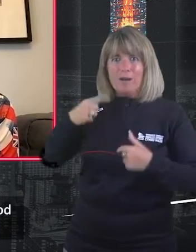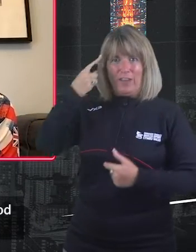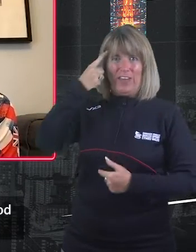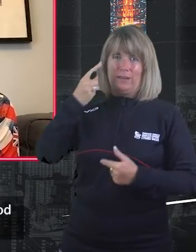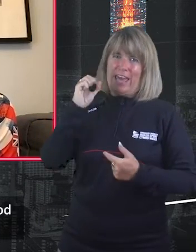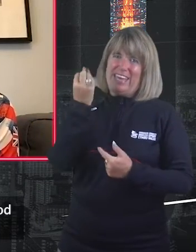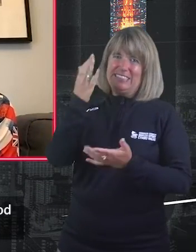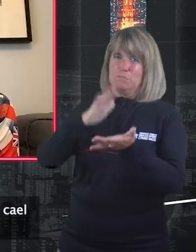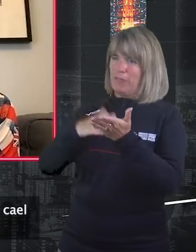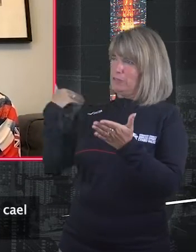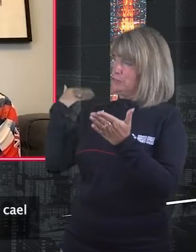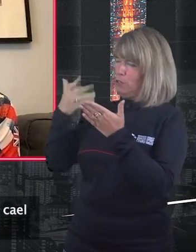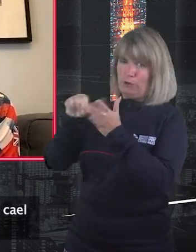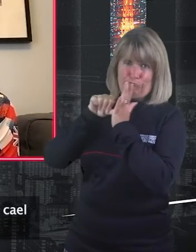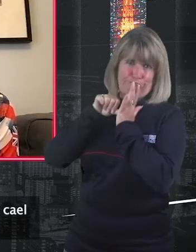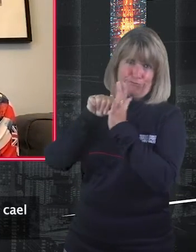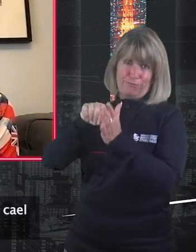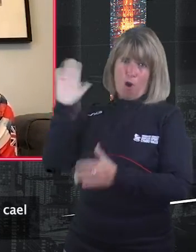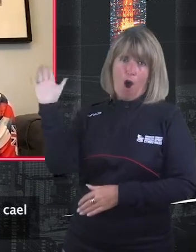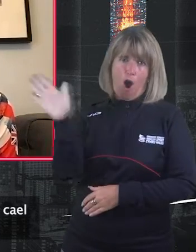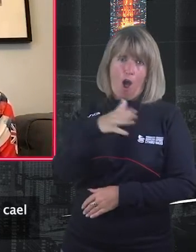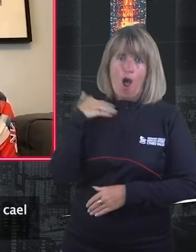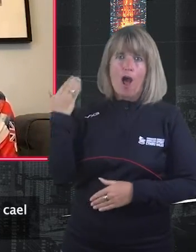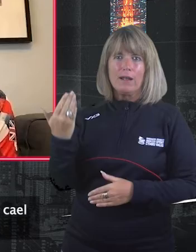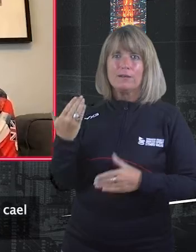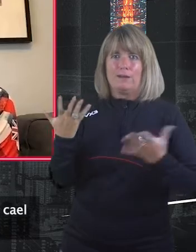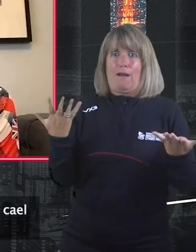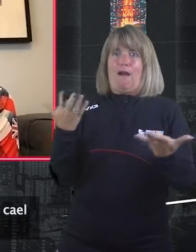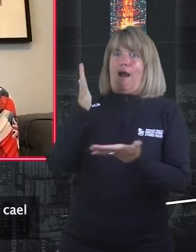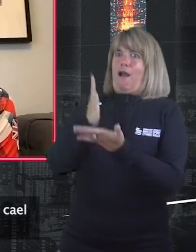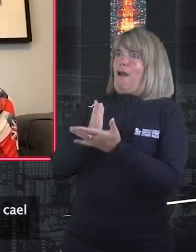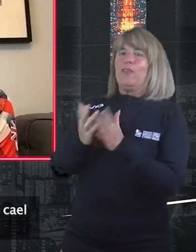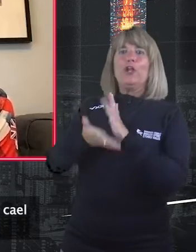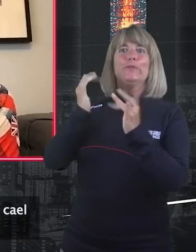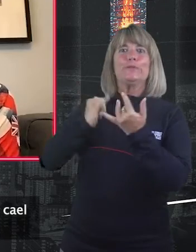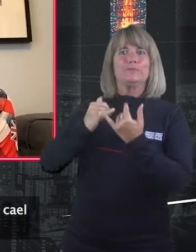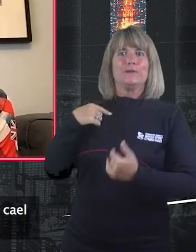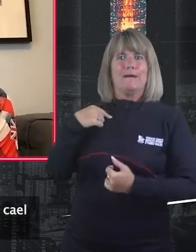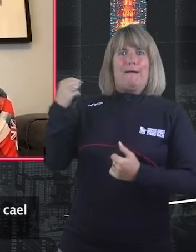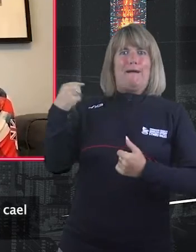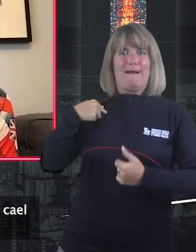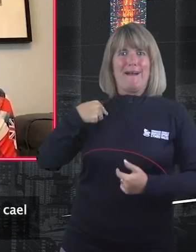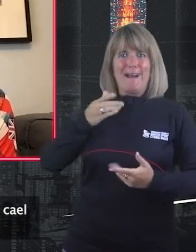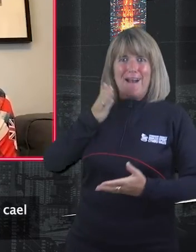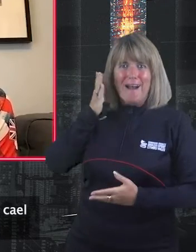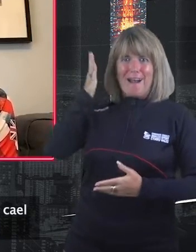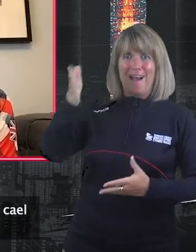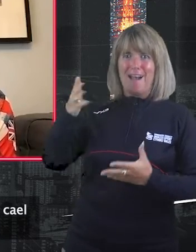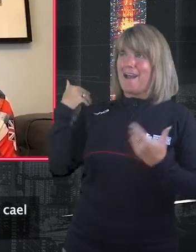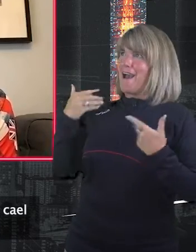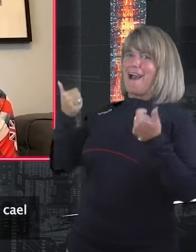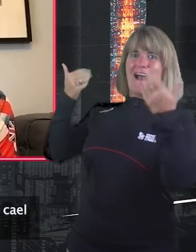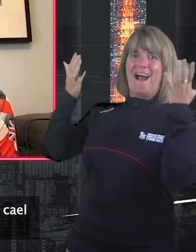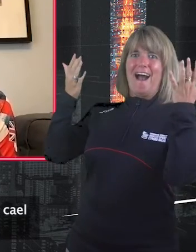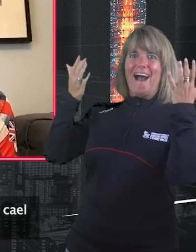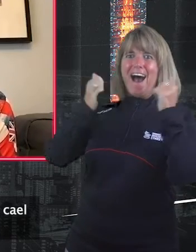to be selected. Yeah, absolutely over the moon. I think, you know, for all of us, it's been such a difficult kind of